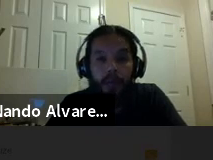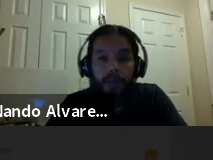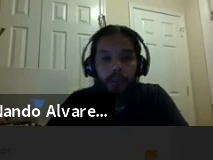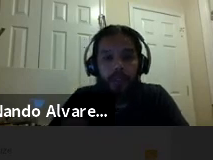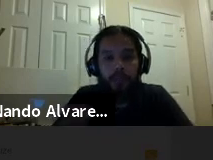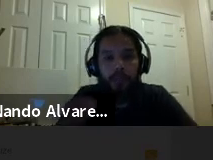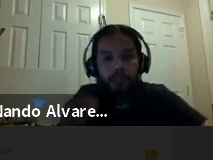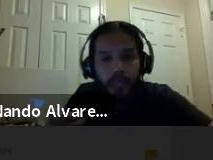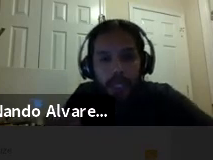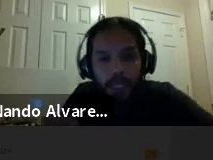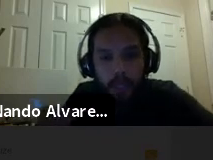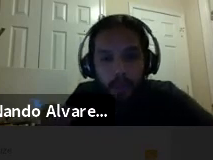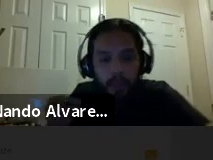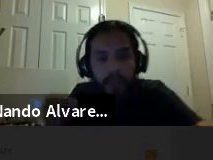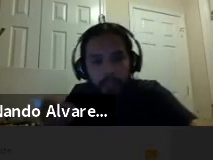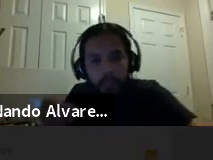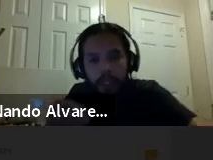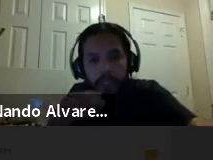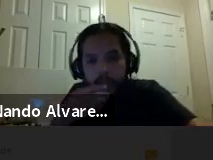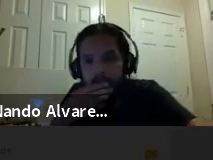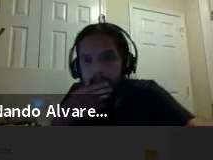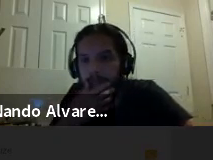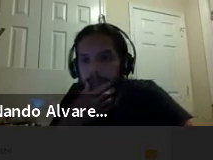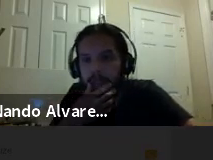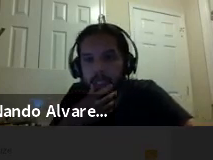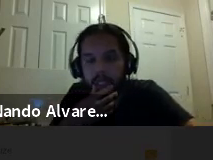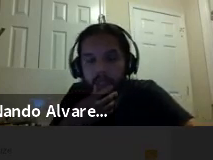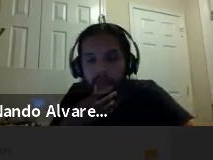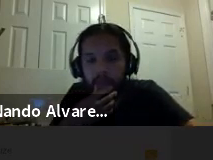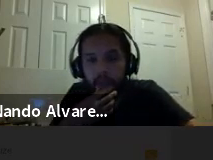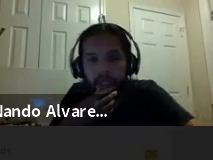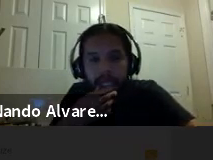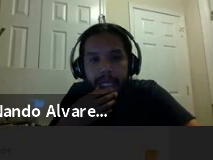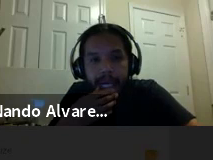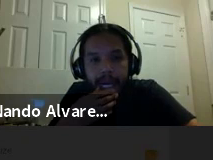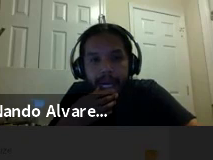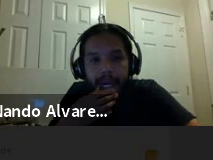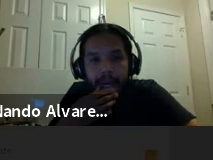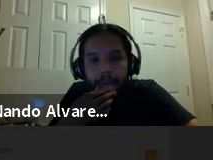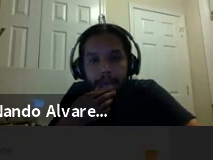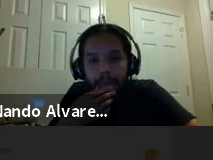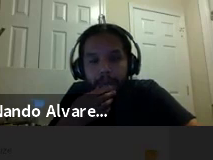I also try to address within the budget the main concerns of money.